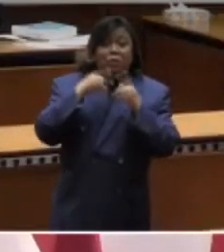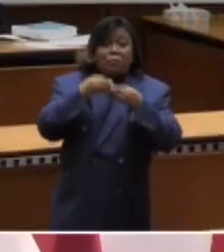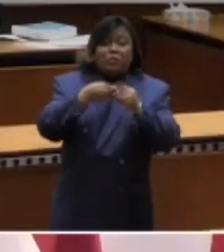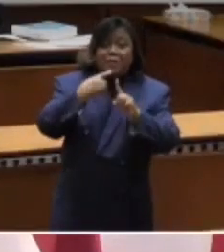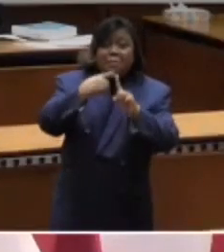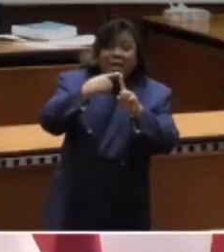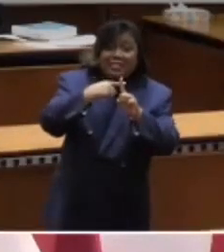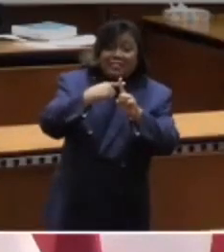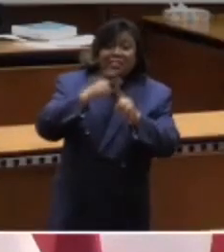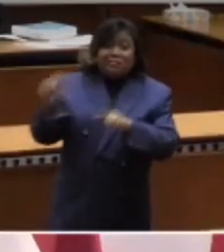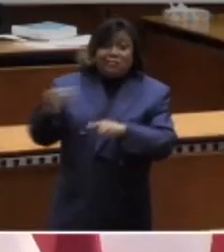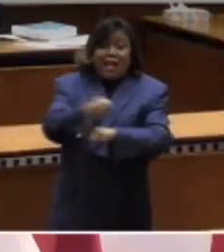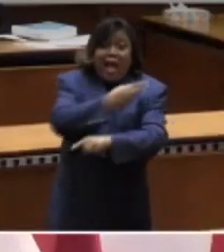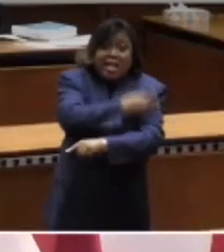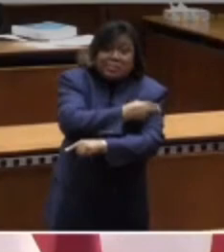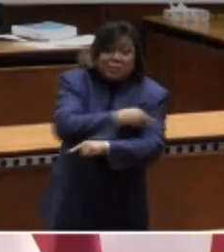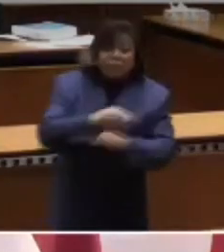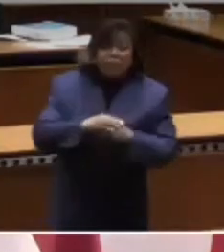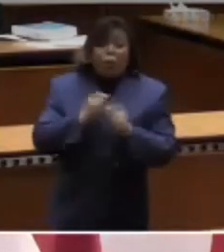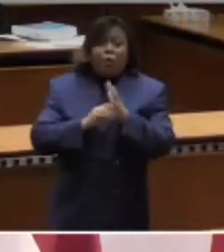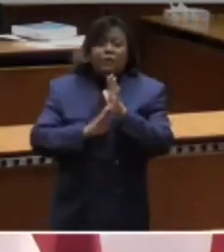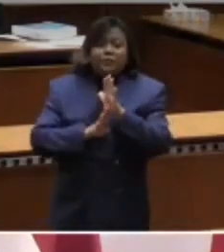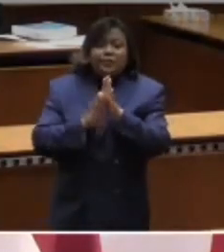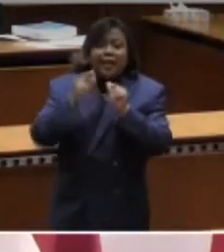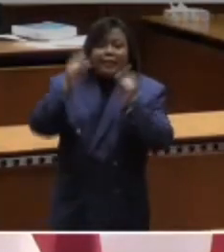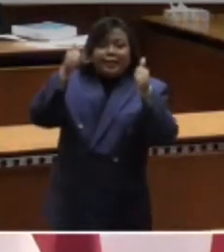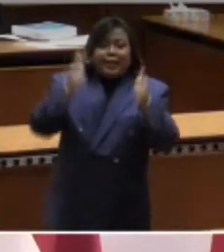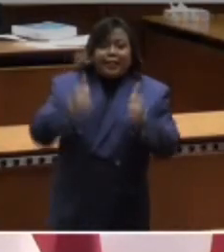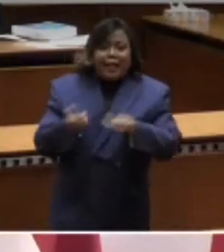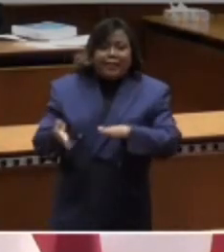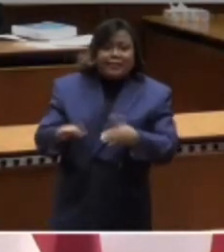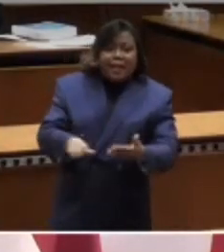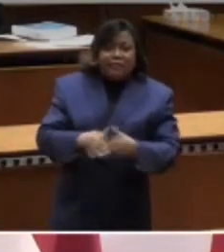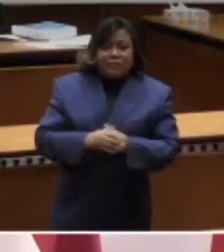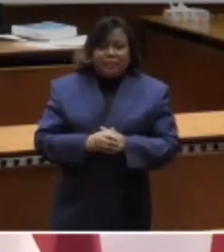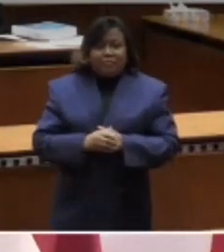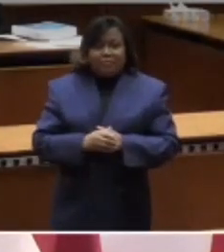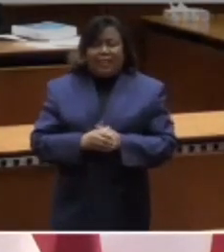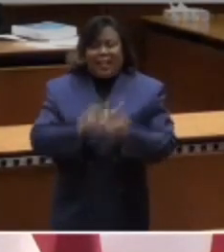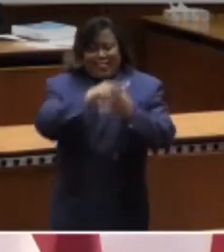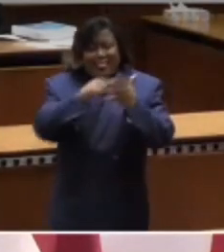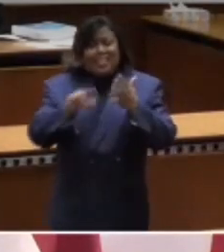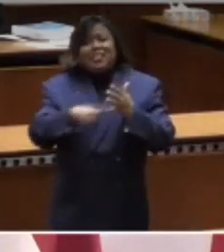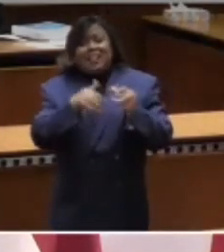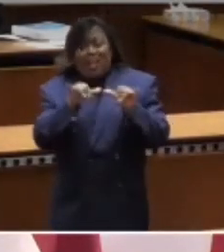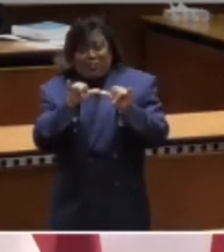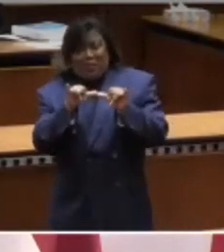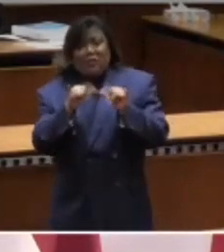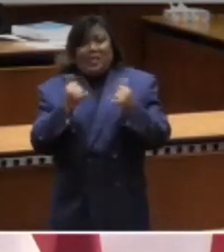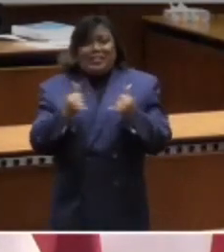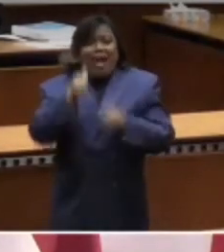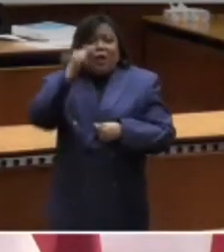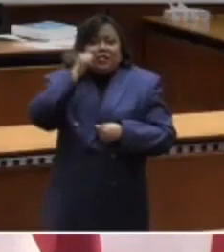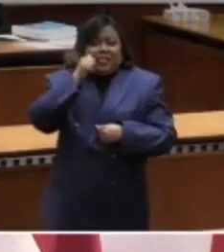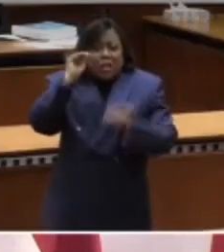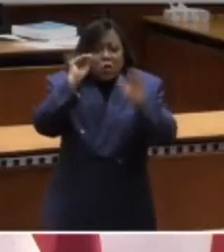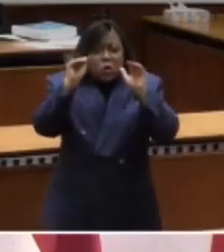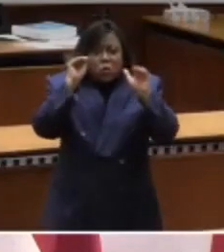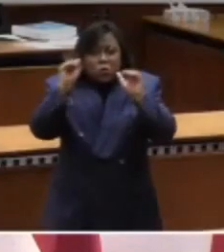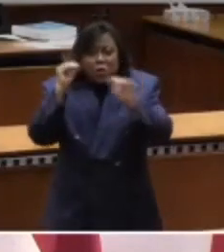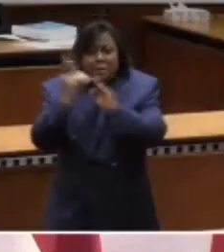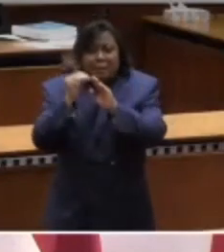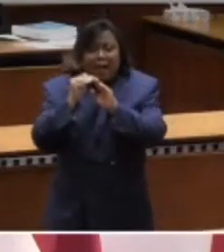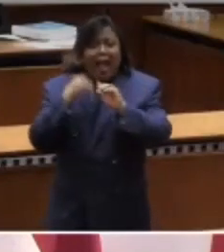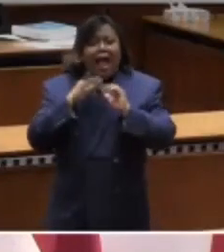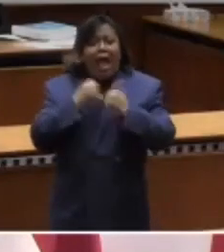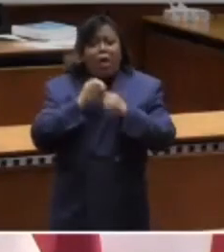positivity, hospitalizations, or declining deaths. These and other metrics are now daily reminders